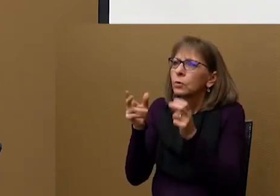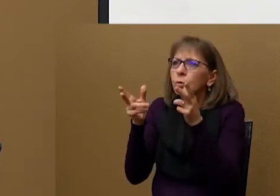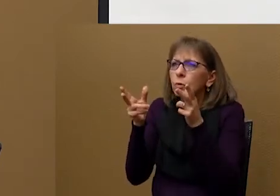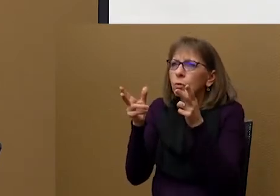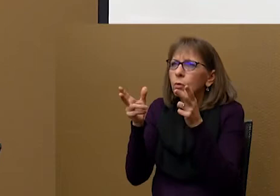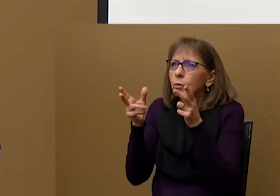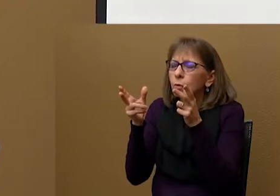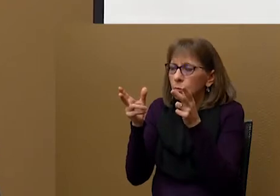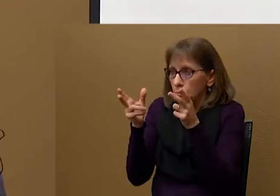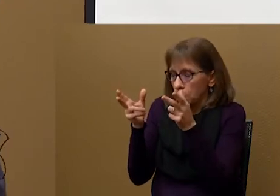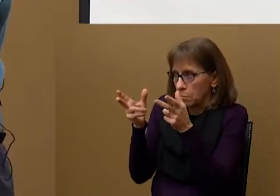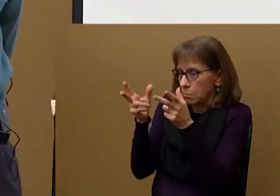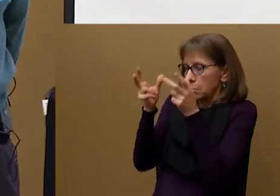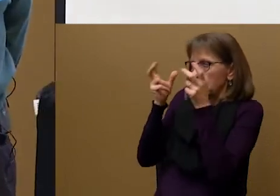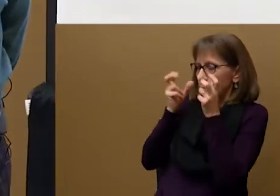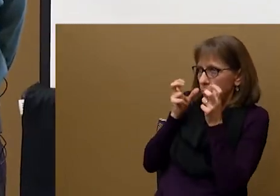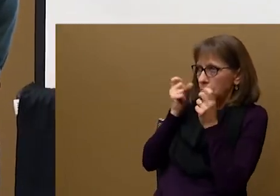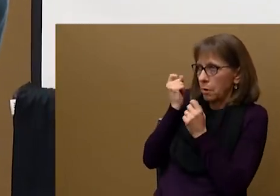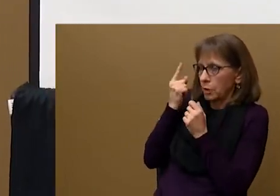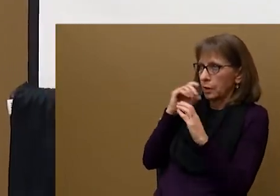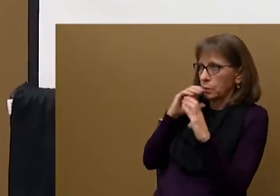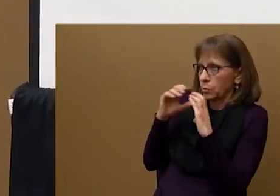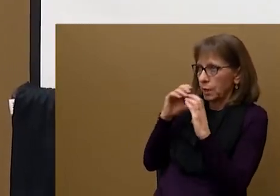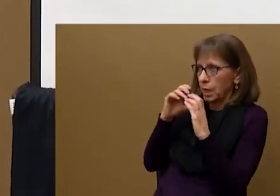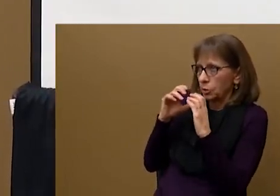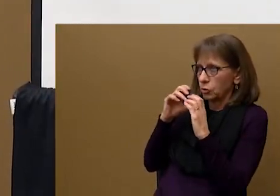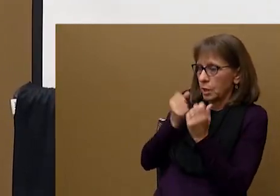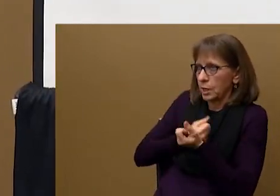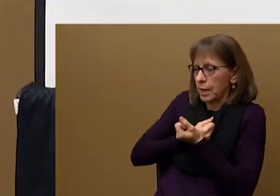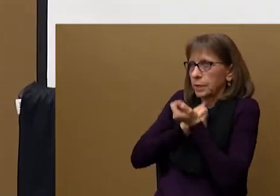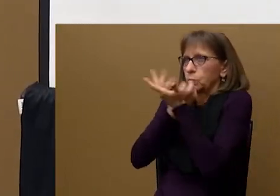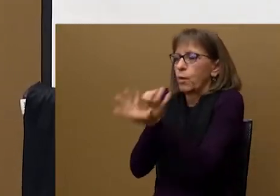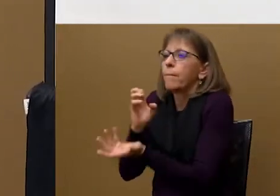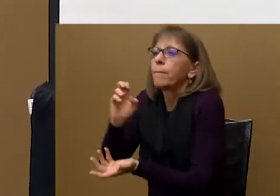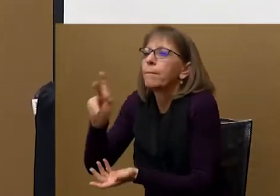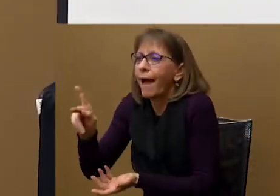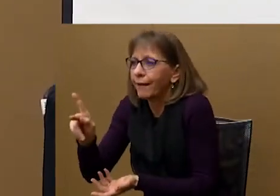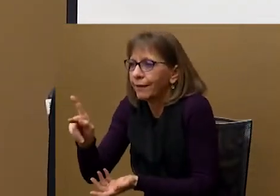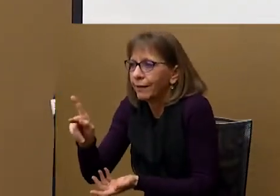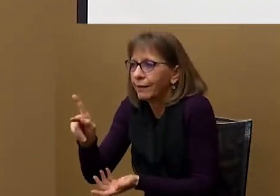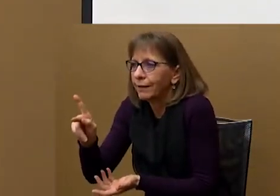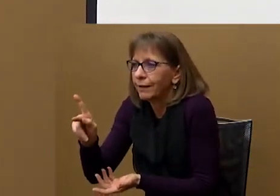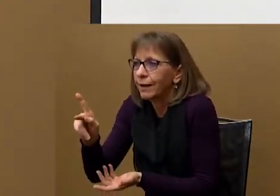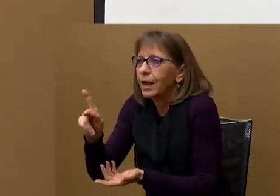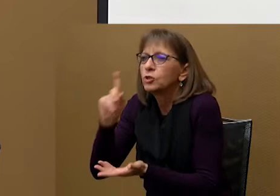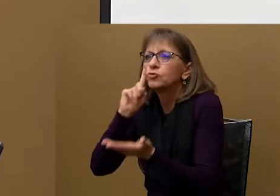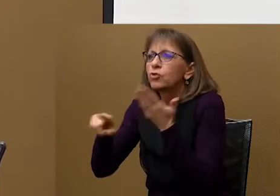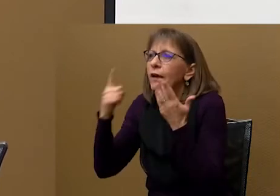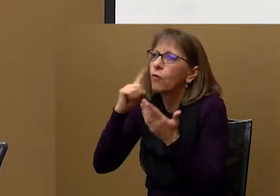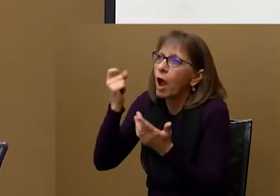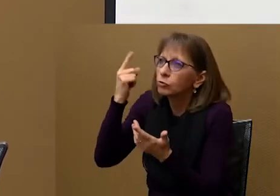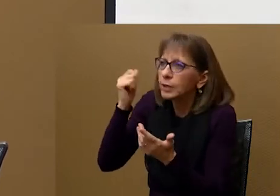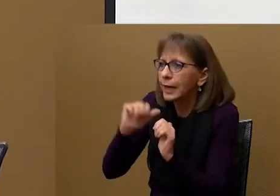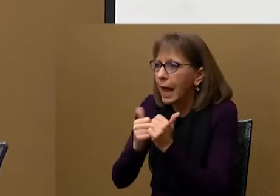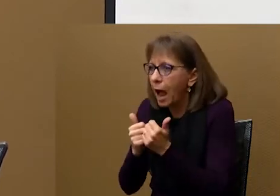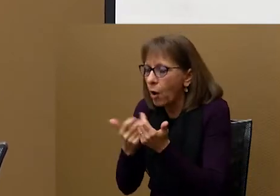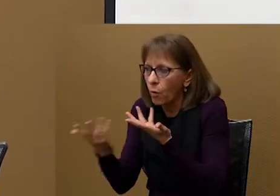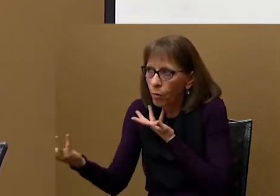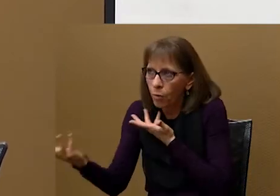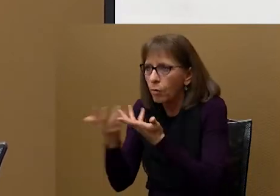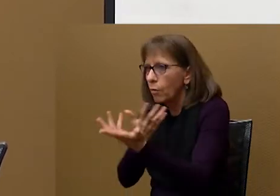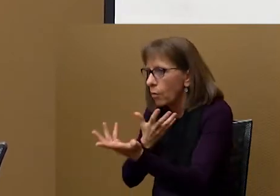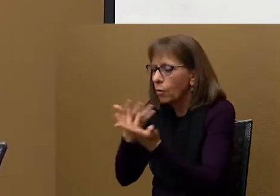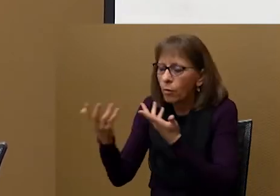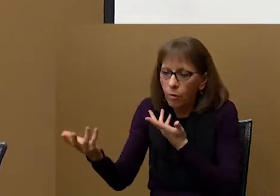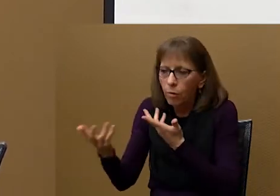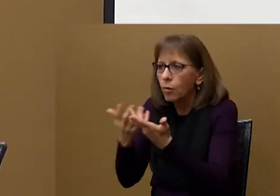being able to receptively take in the communication and repeat it back expressively to check for understanding.